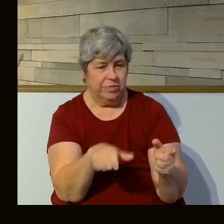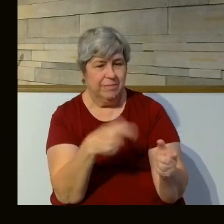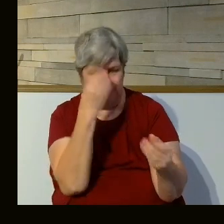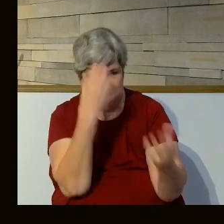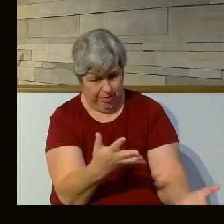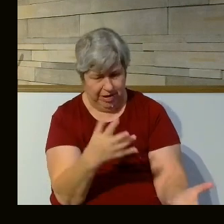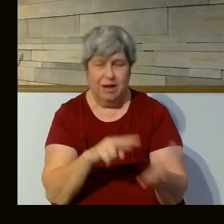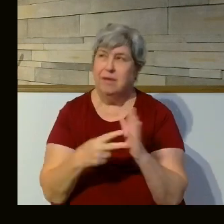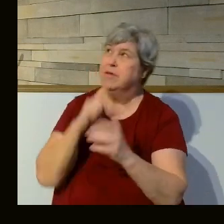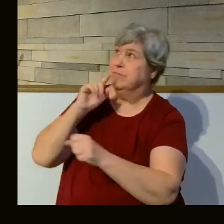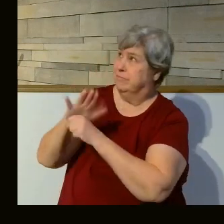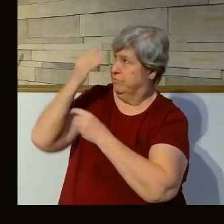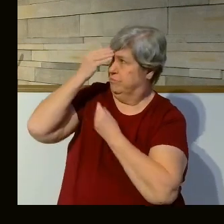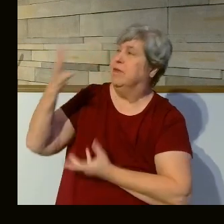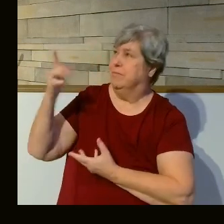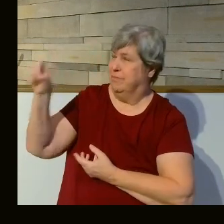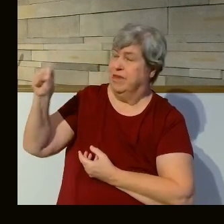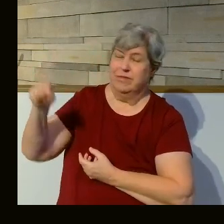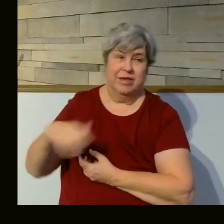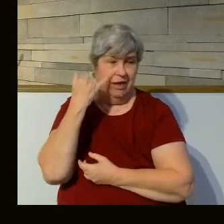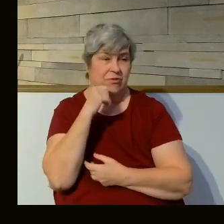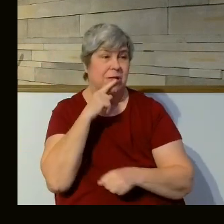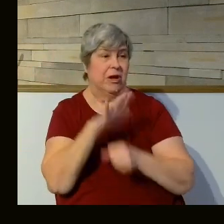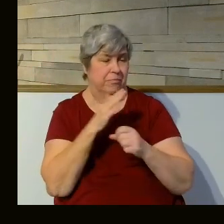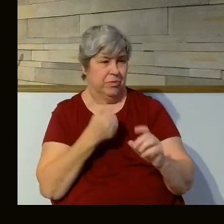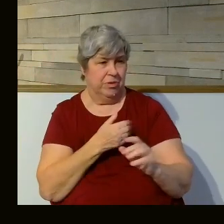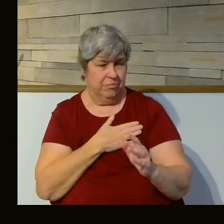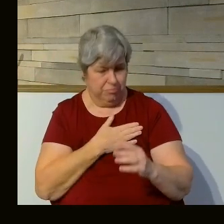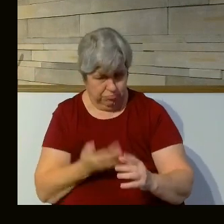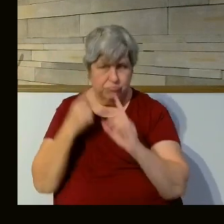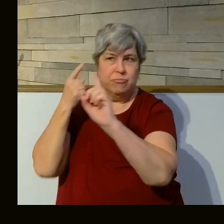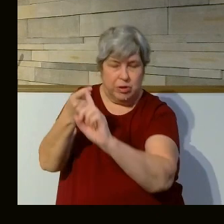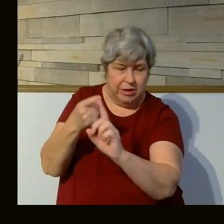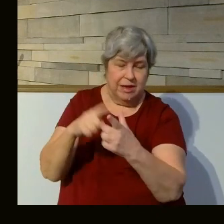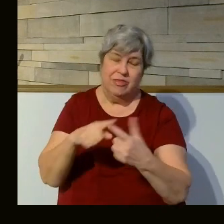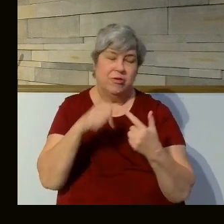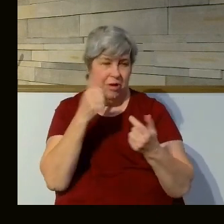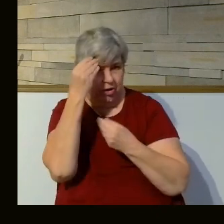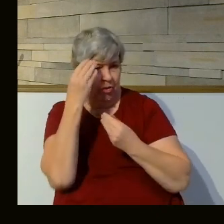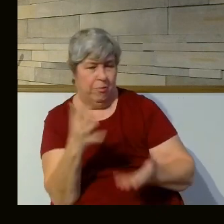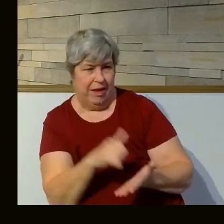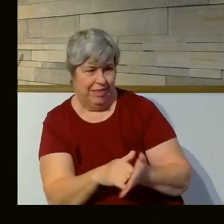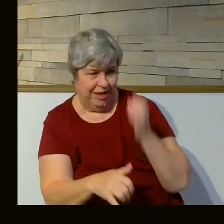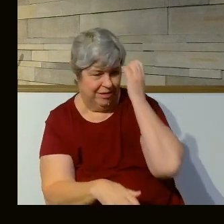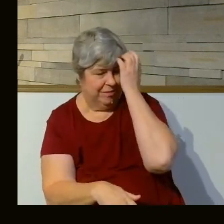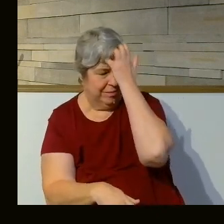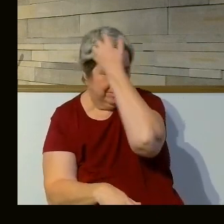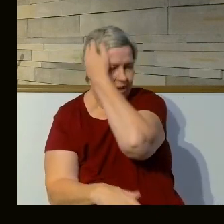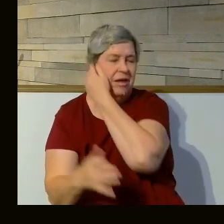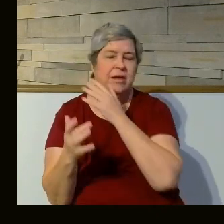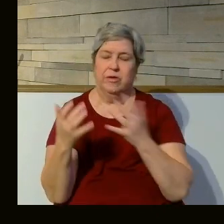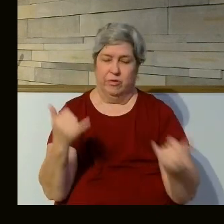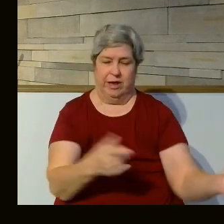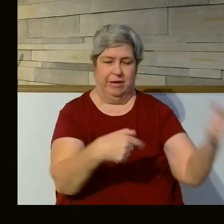about commitment. And if you're not committed to something, you're not going to be obedient in that, are you? So Jesus is